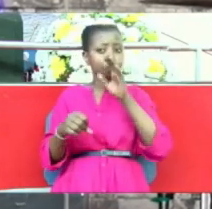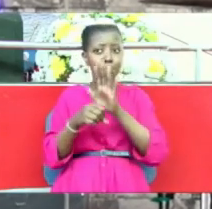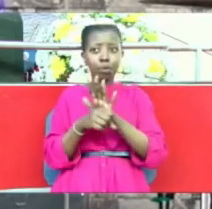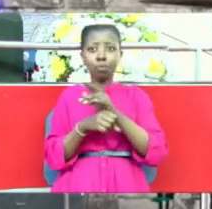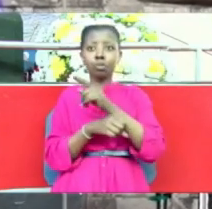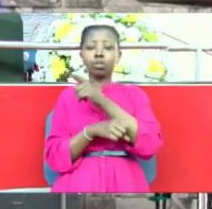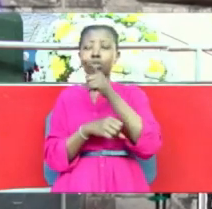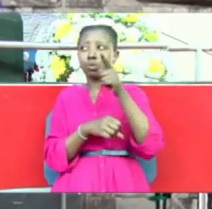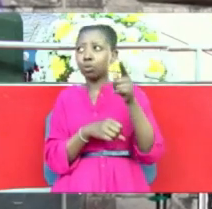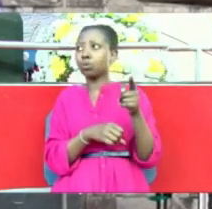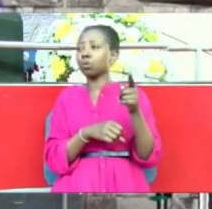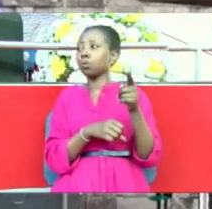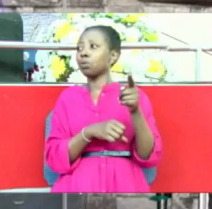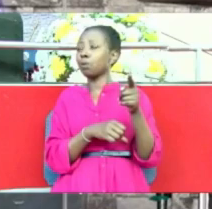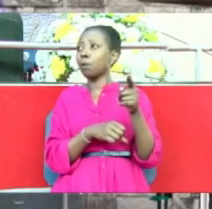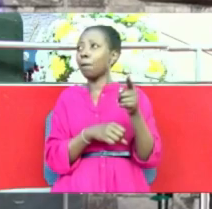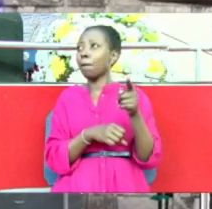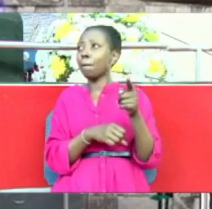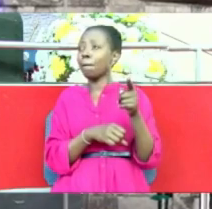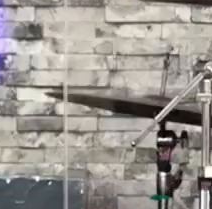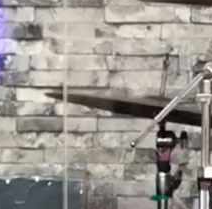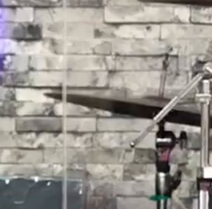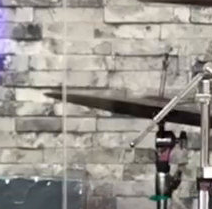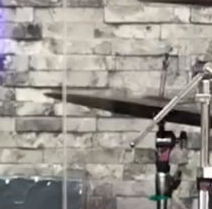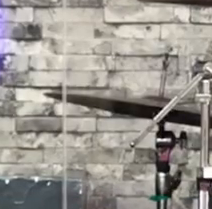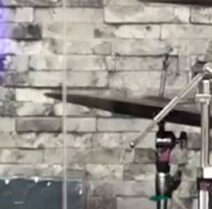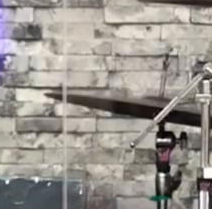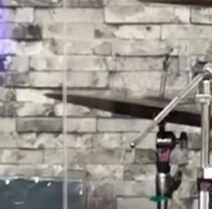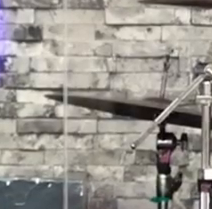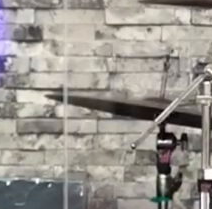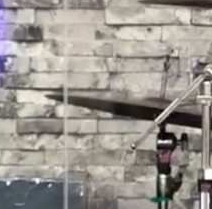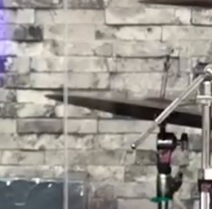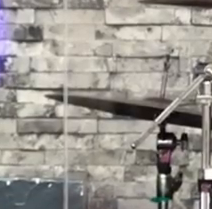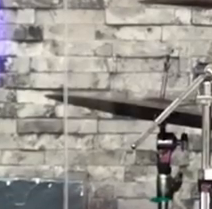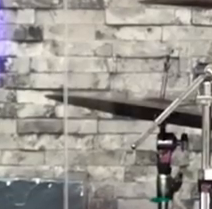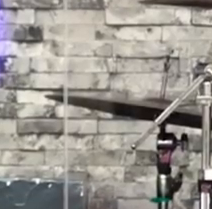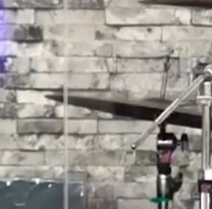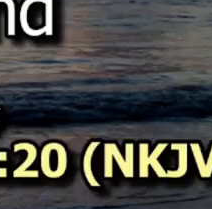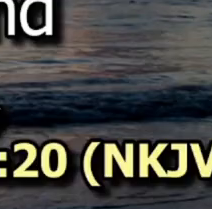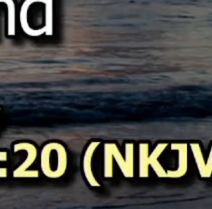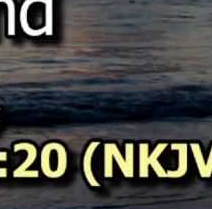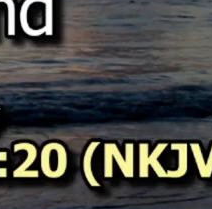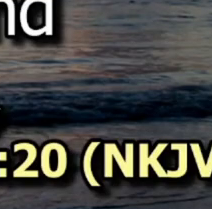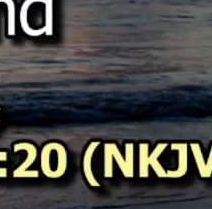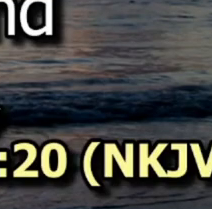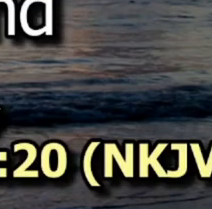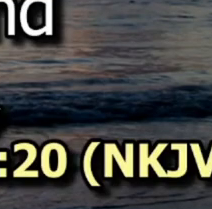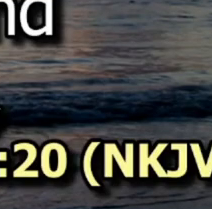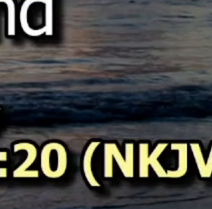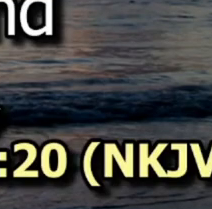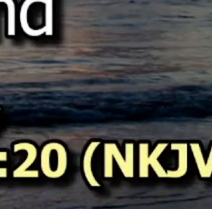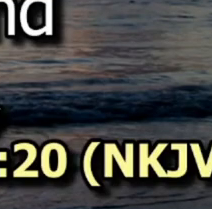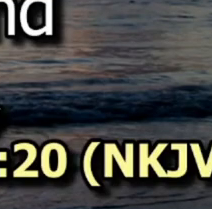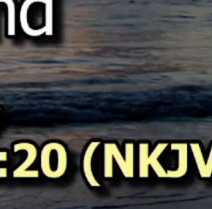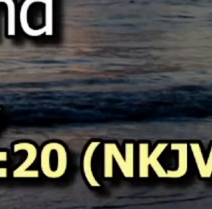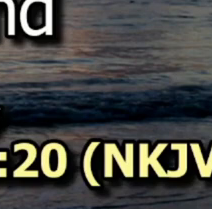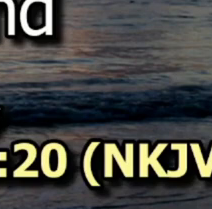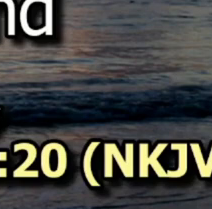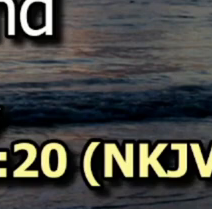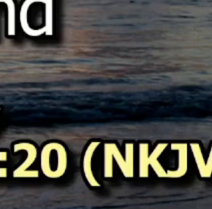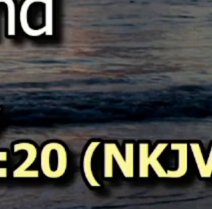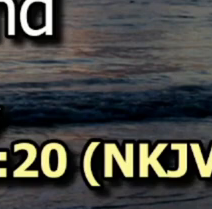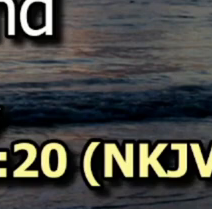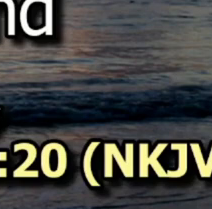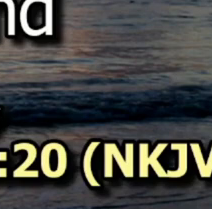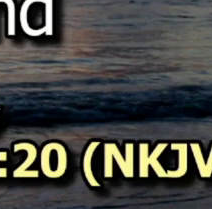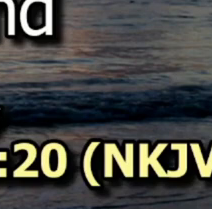Deuteronomy 22:20. Did you see that? It is a promise for his seeds. You know the